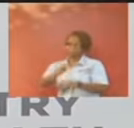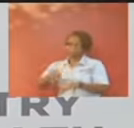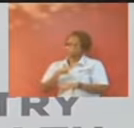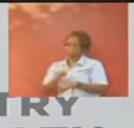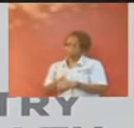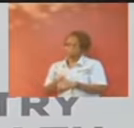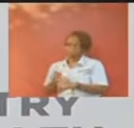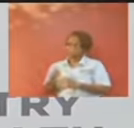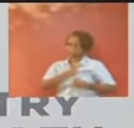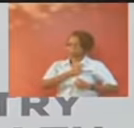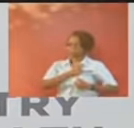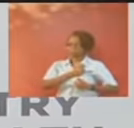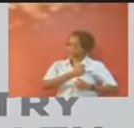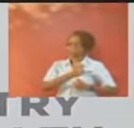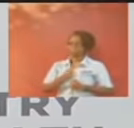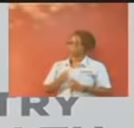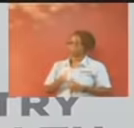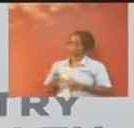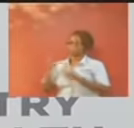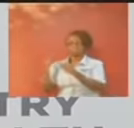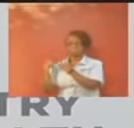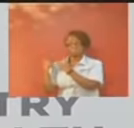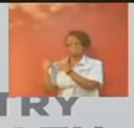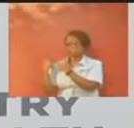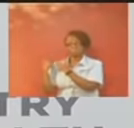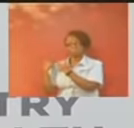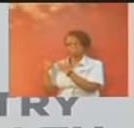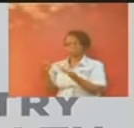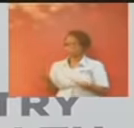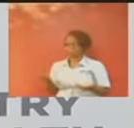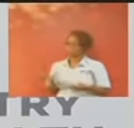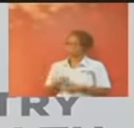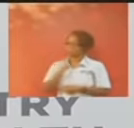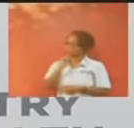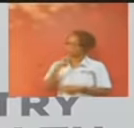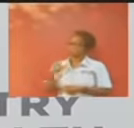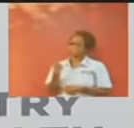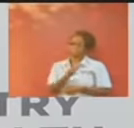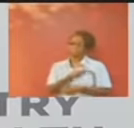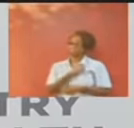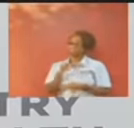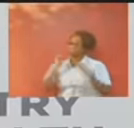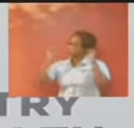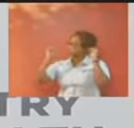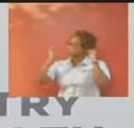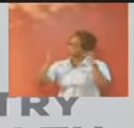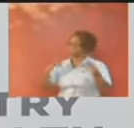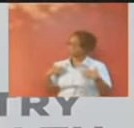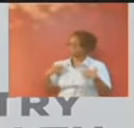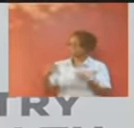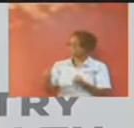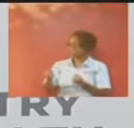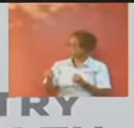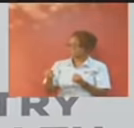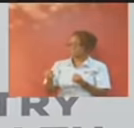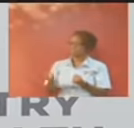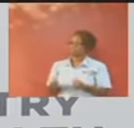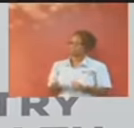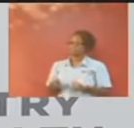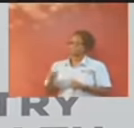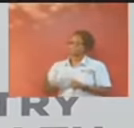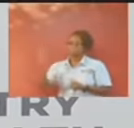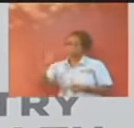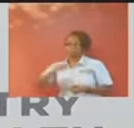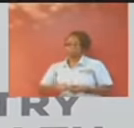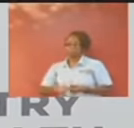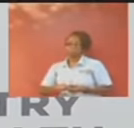Health is responsible for the assignment of quarantine spaces based on the risk level and